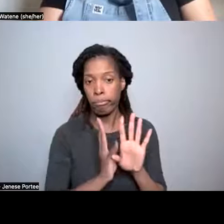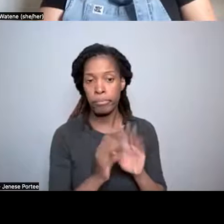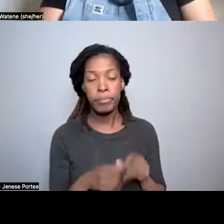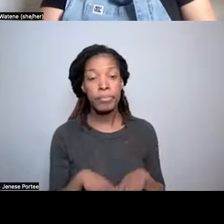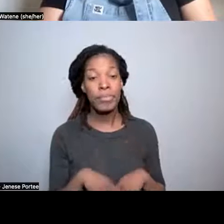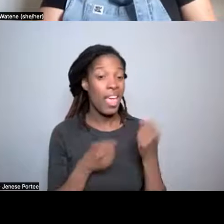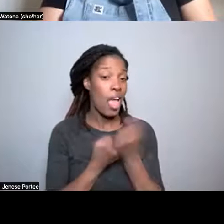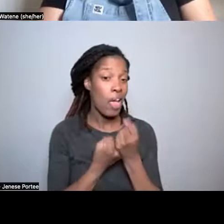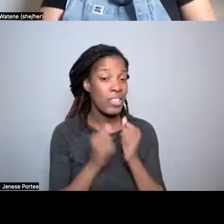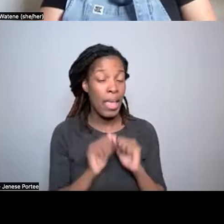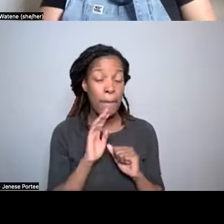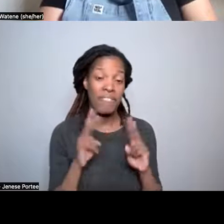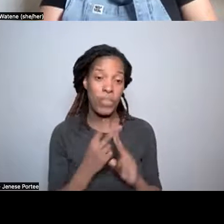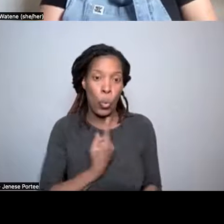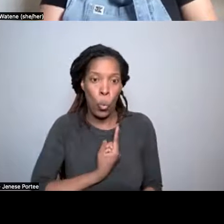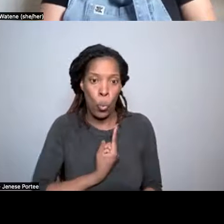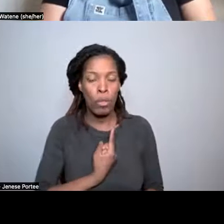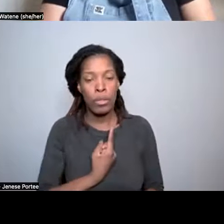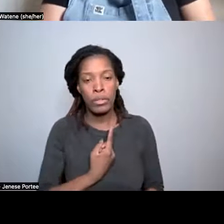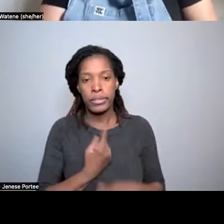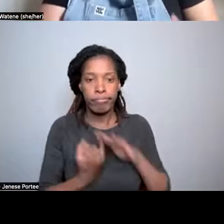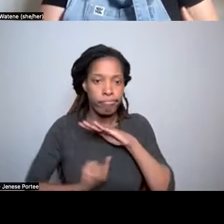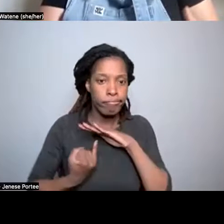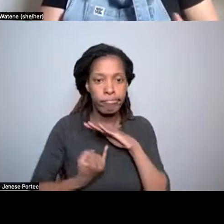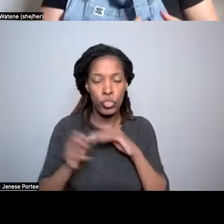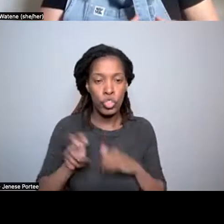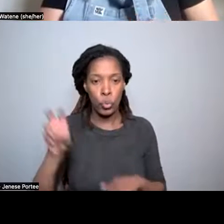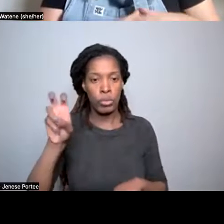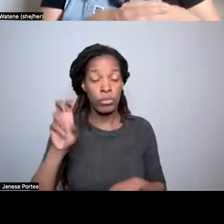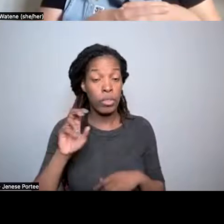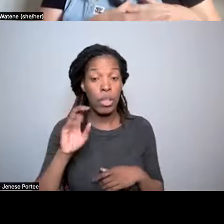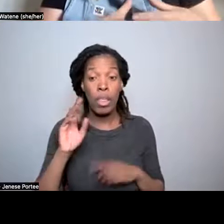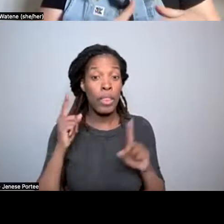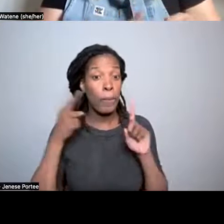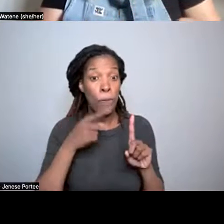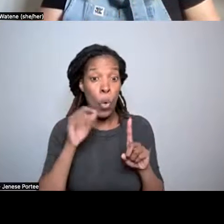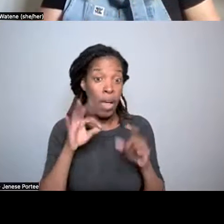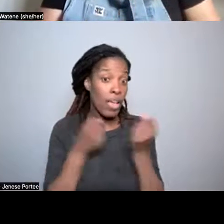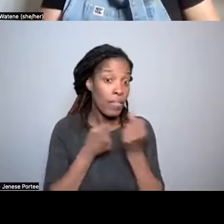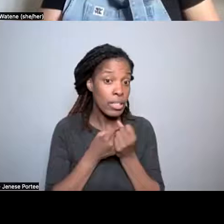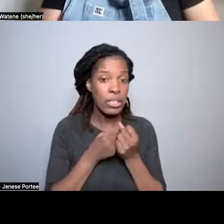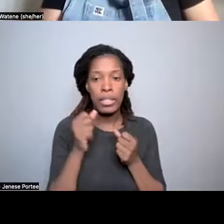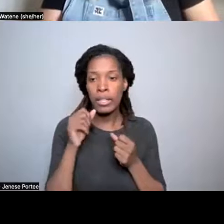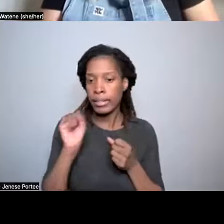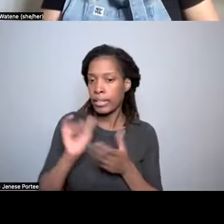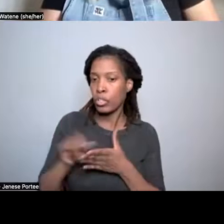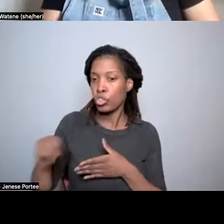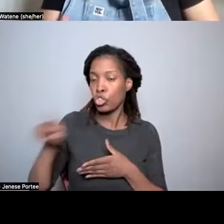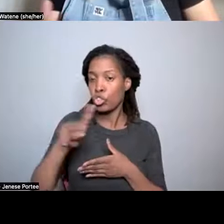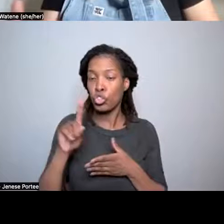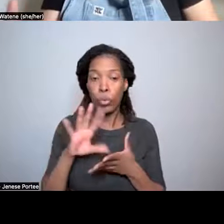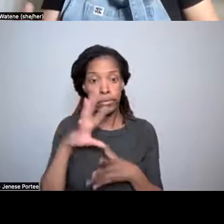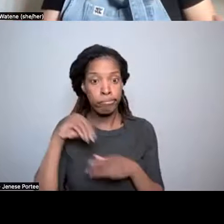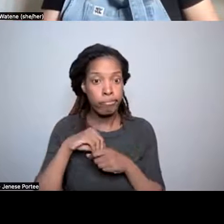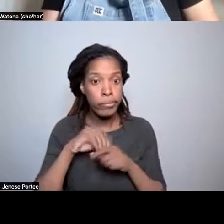and isolated journey, because the whole point of advocacy is that you're pushing into areas that that